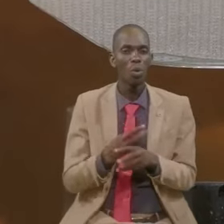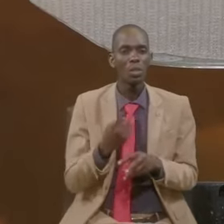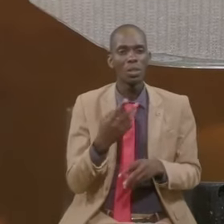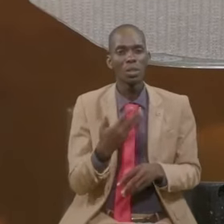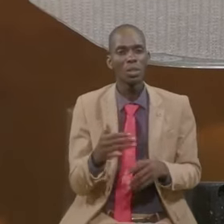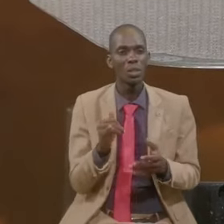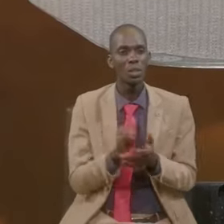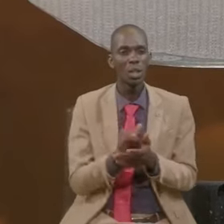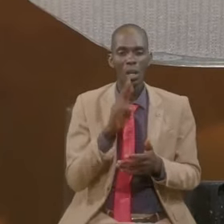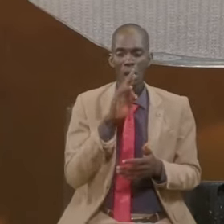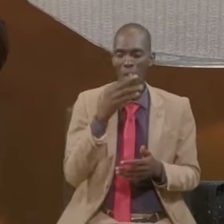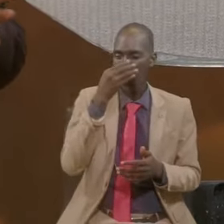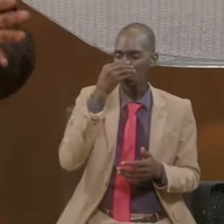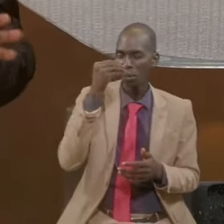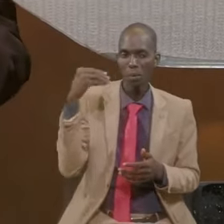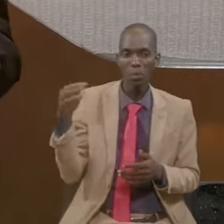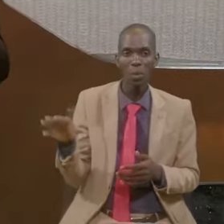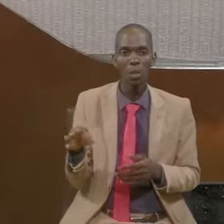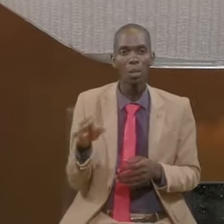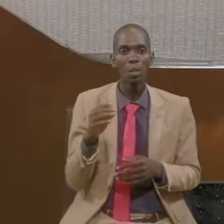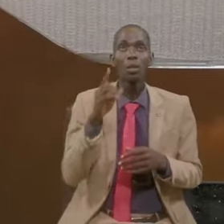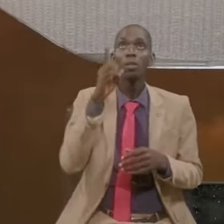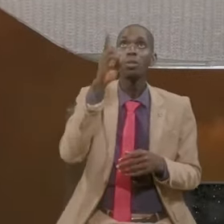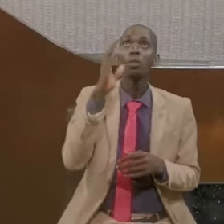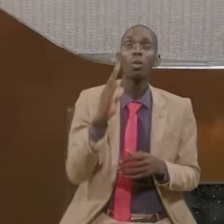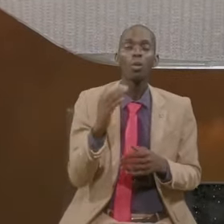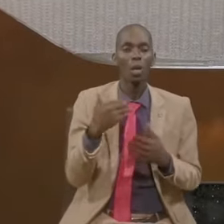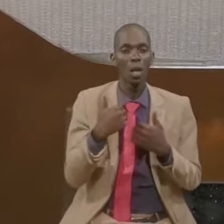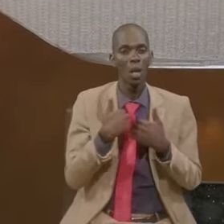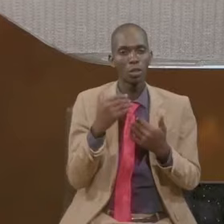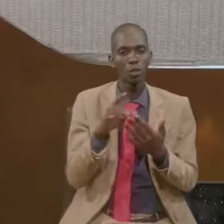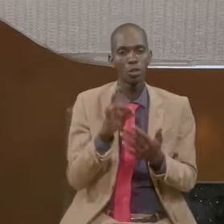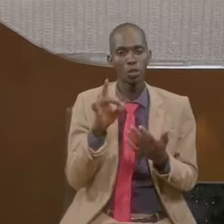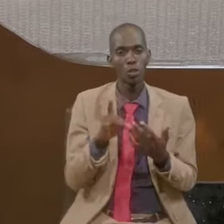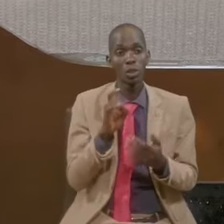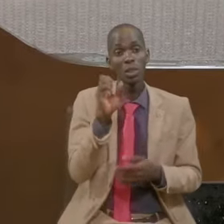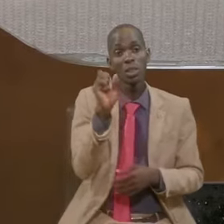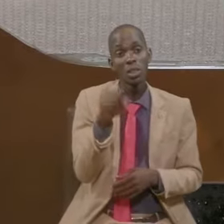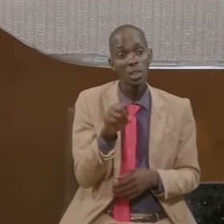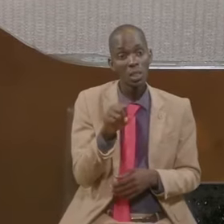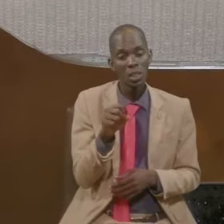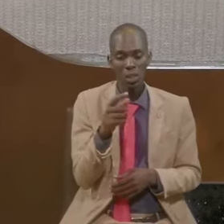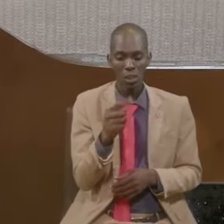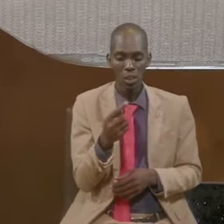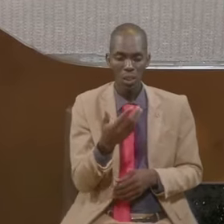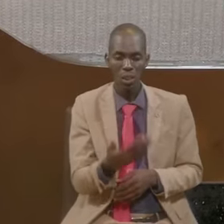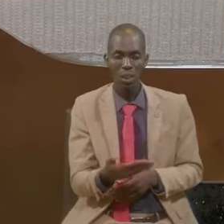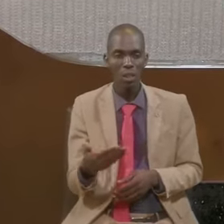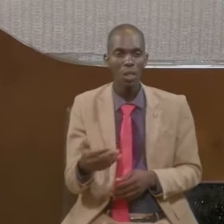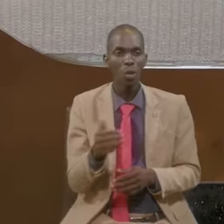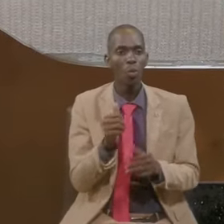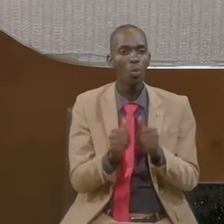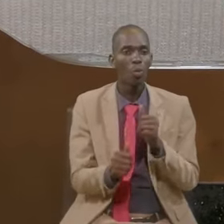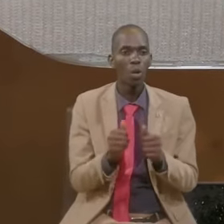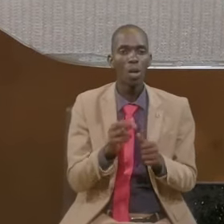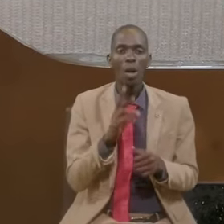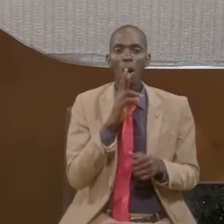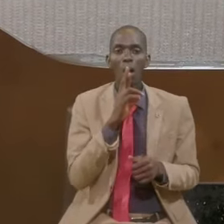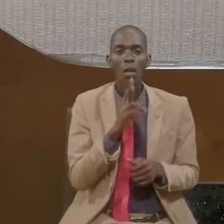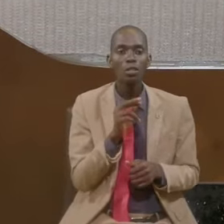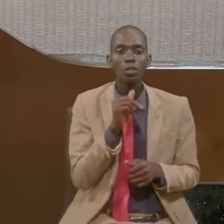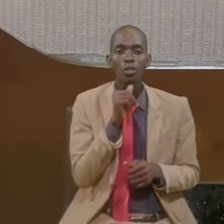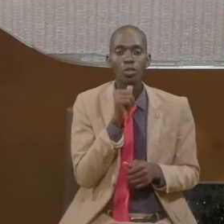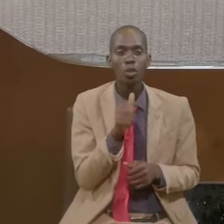are despised hath God chosen, yea, the things which are